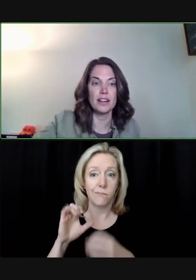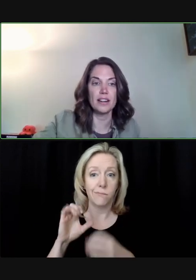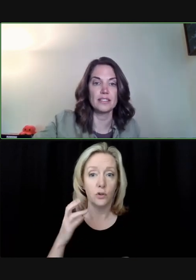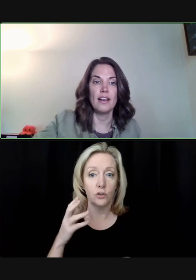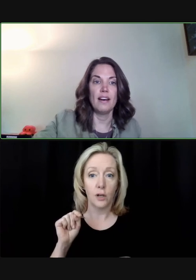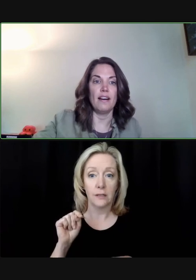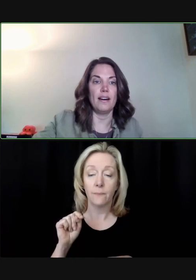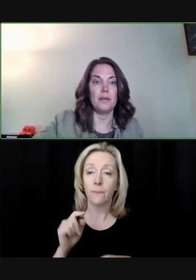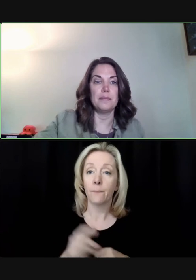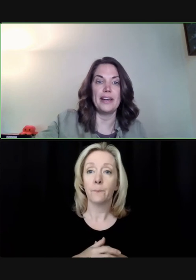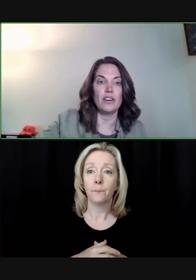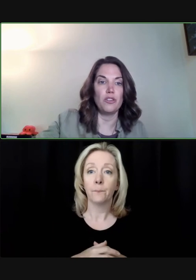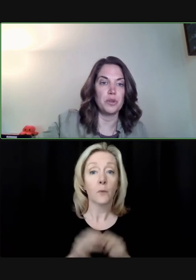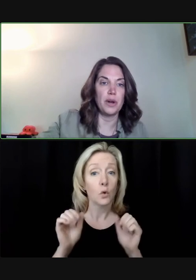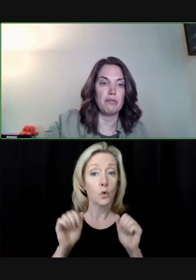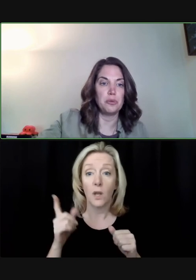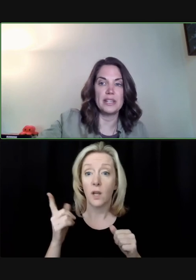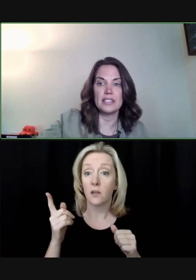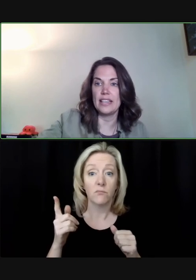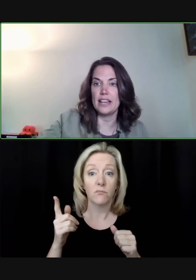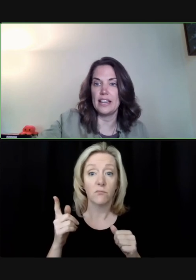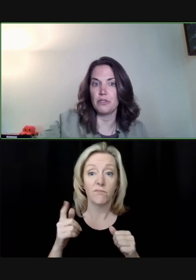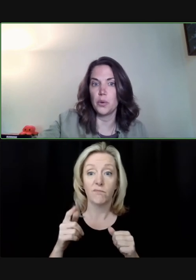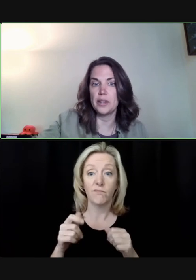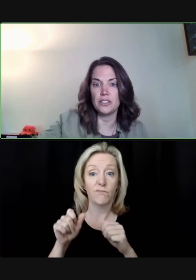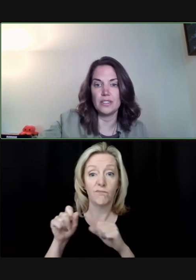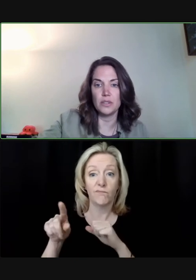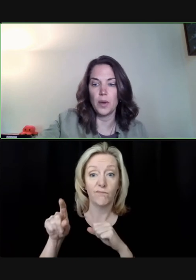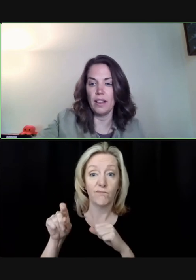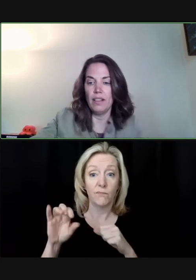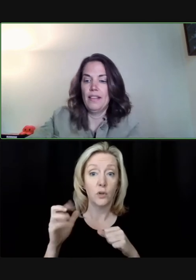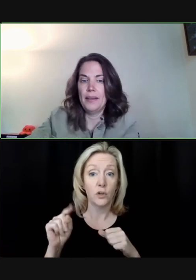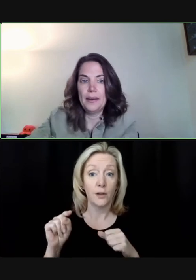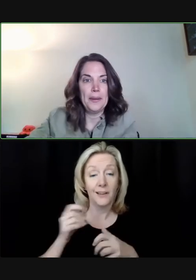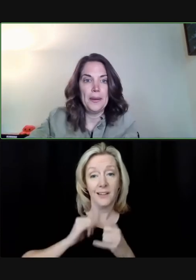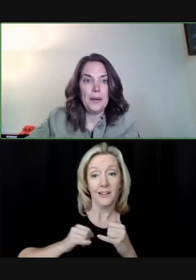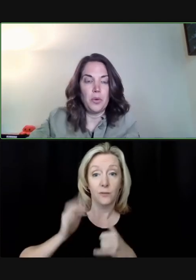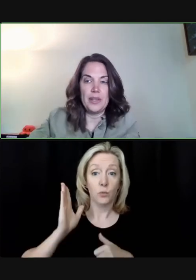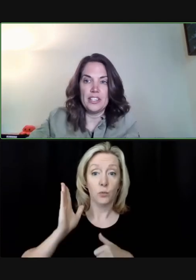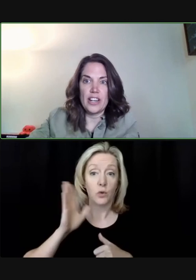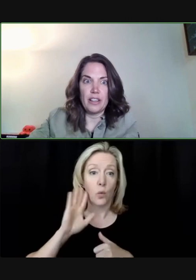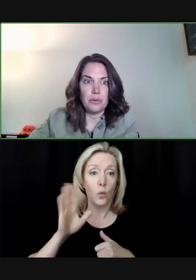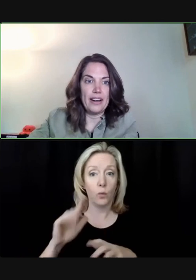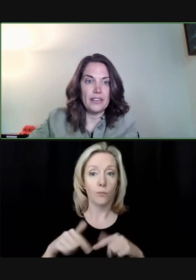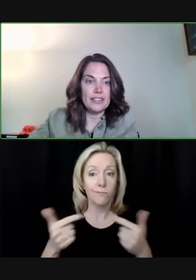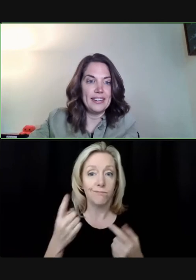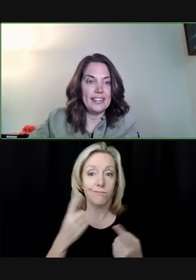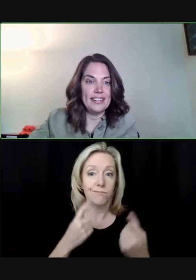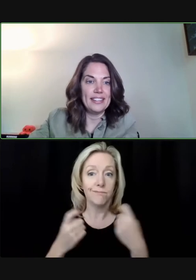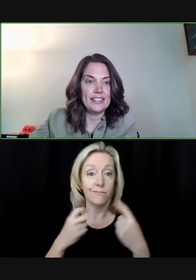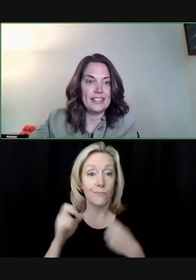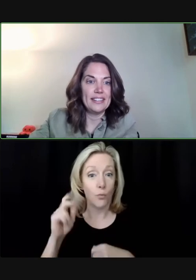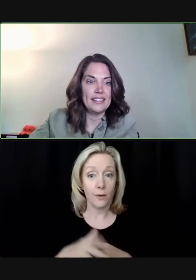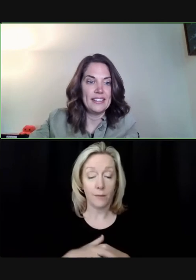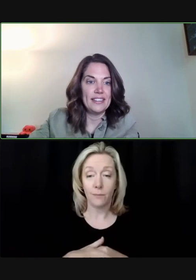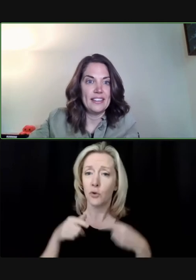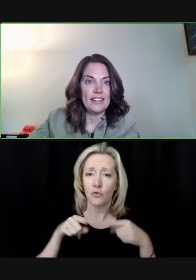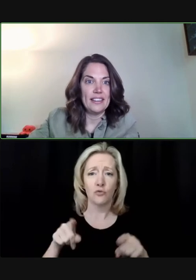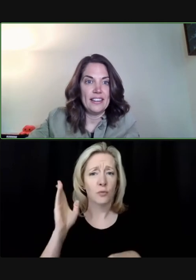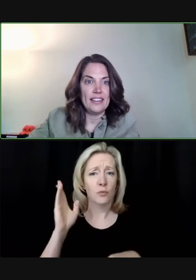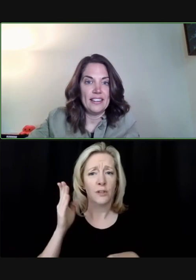to the chat box. And hopefully we'll have a few minutes at the end for questions as well, but we can chat throughout.